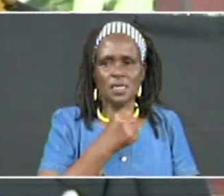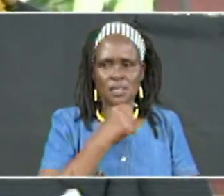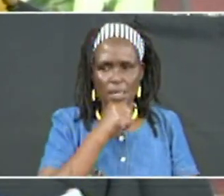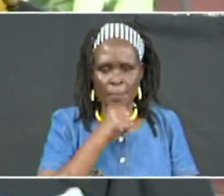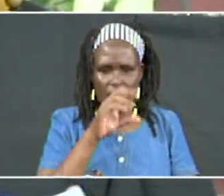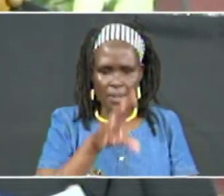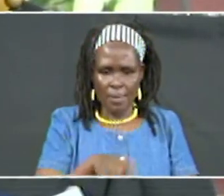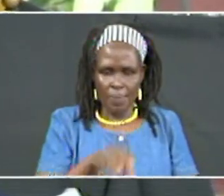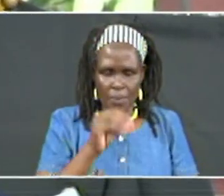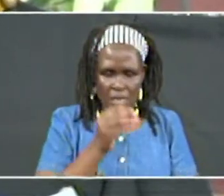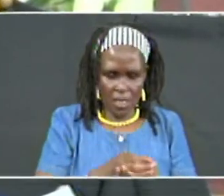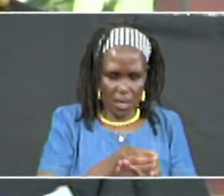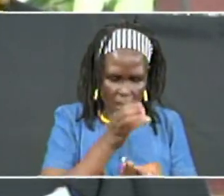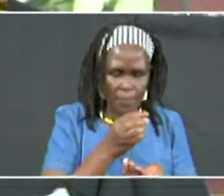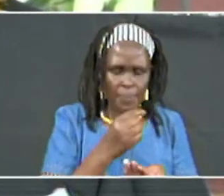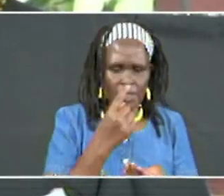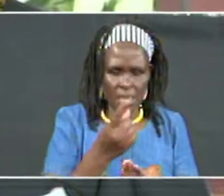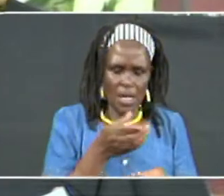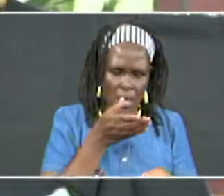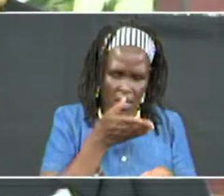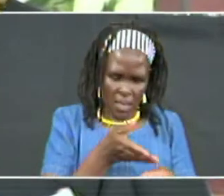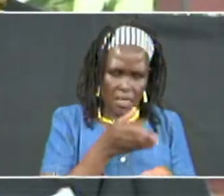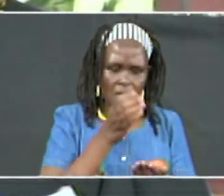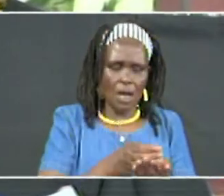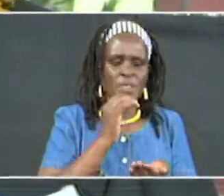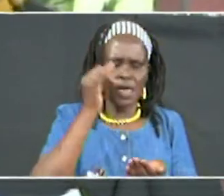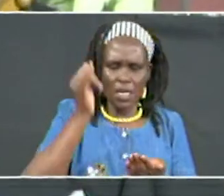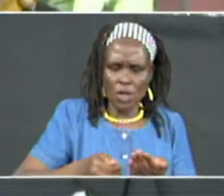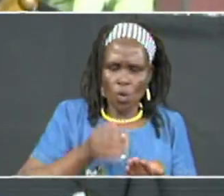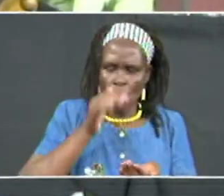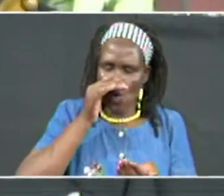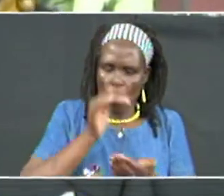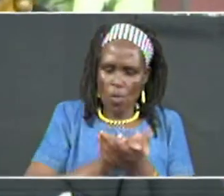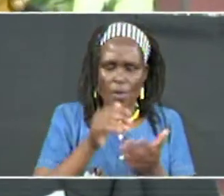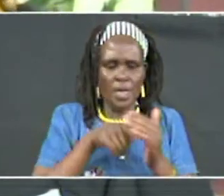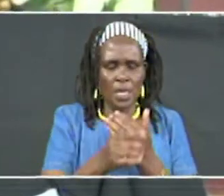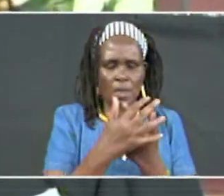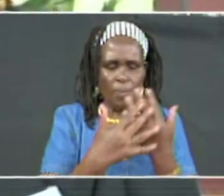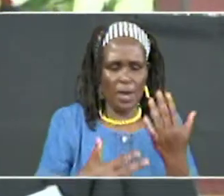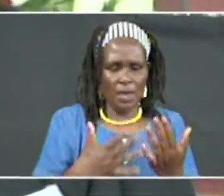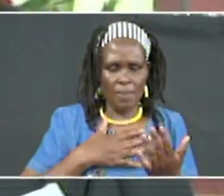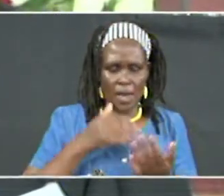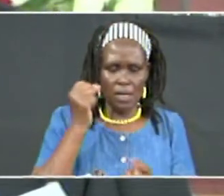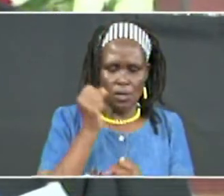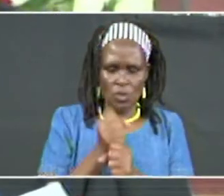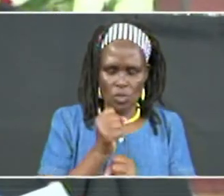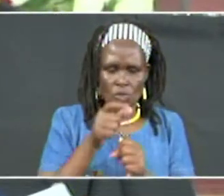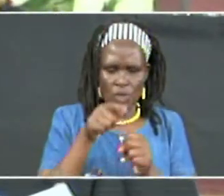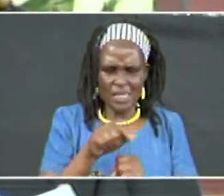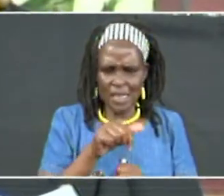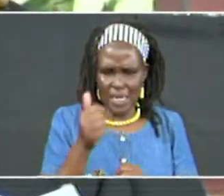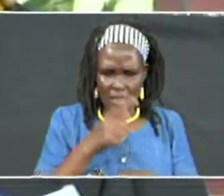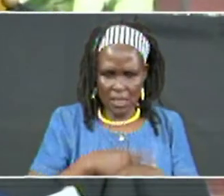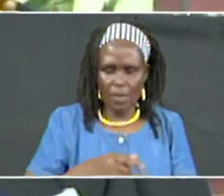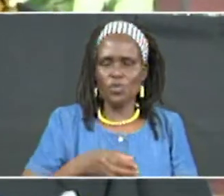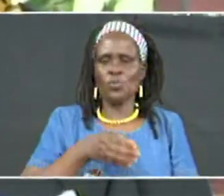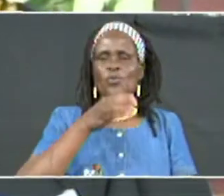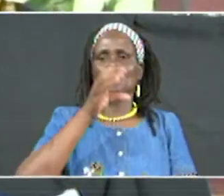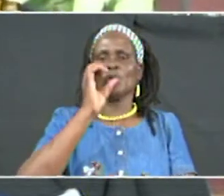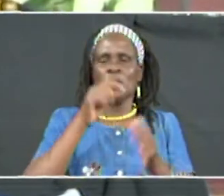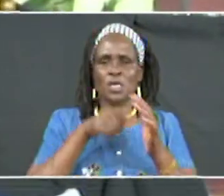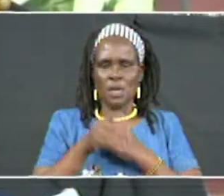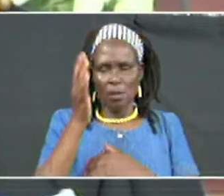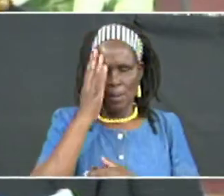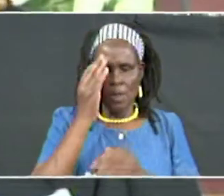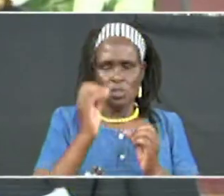saying, 'This cup is the new covenant in my blood. Do this whenever you drink it in remembrance